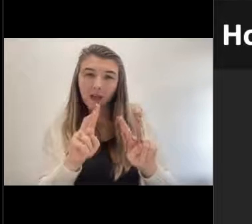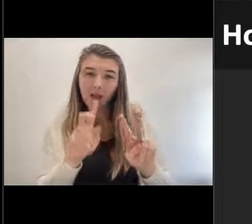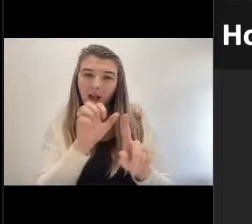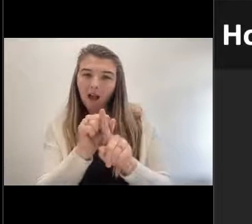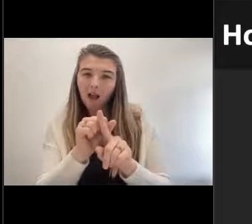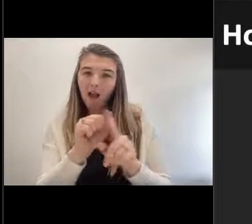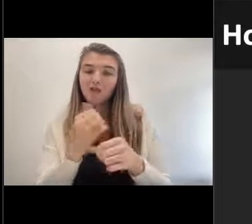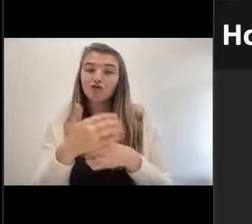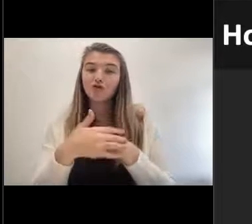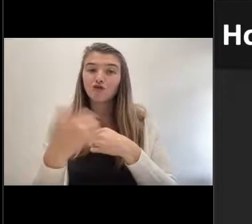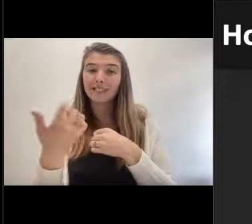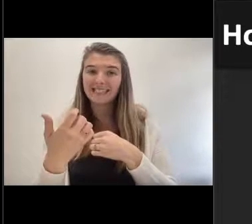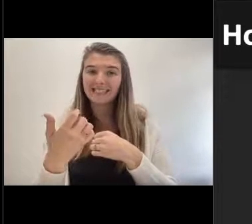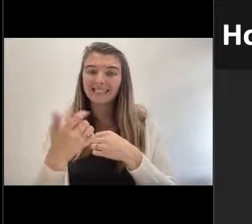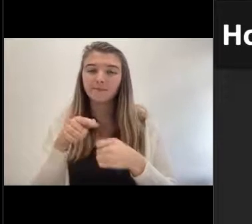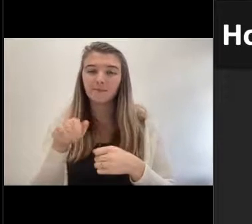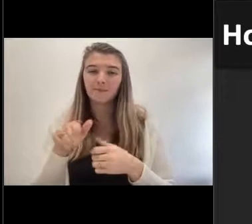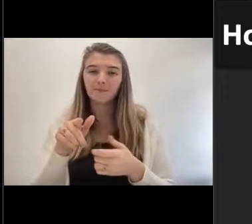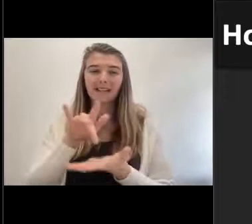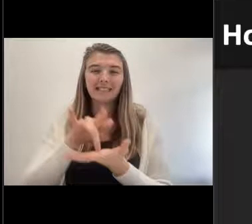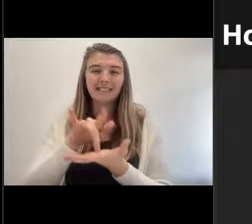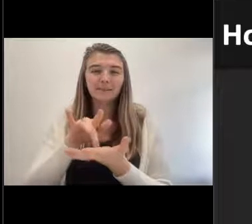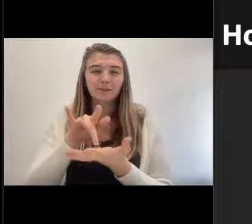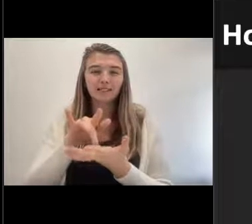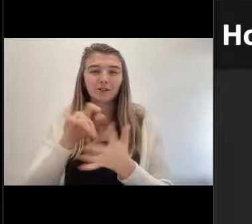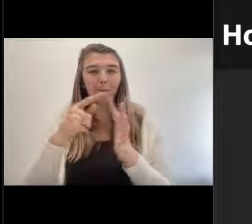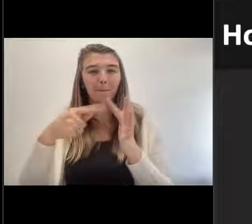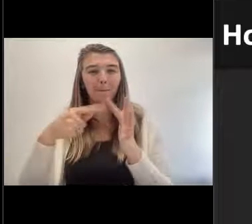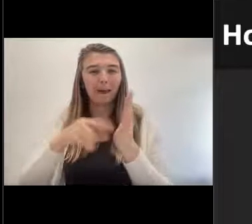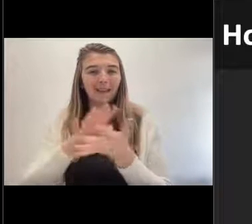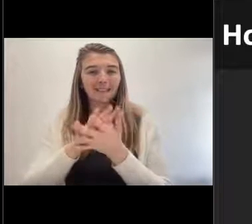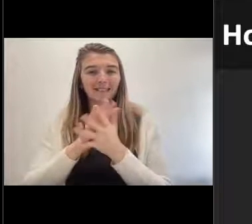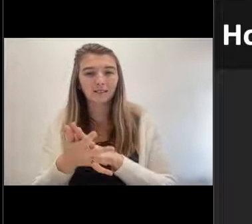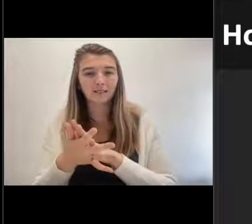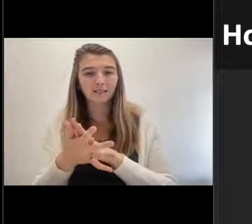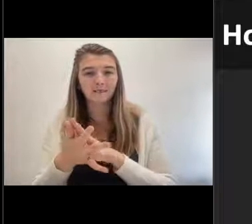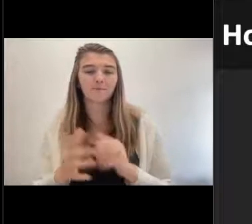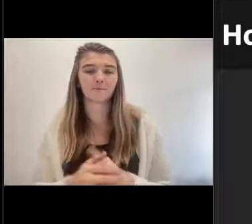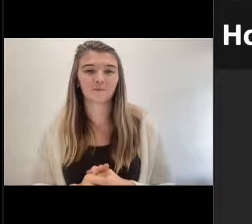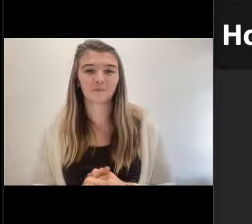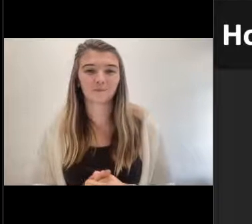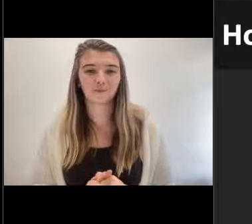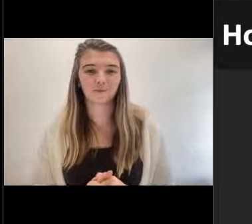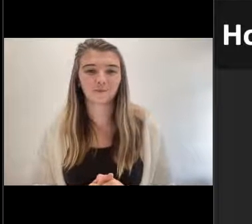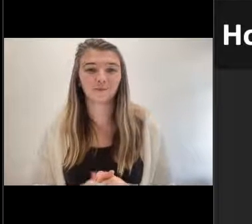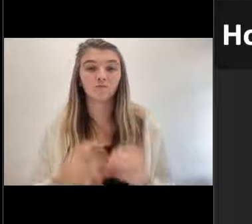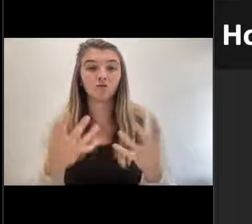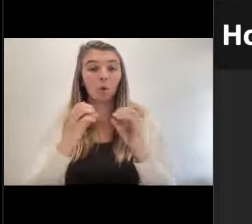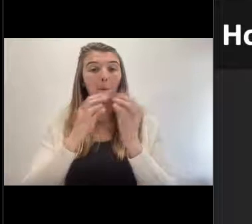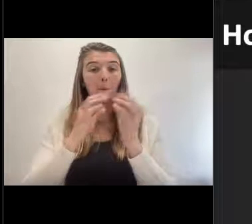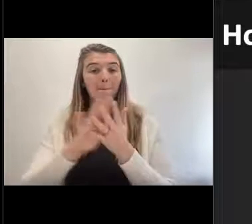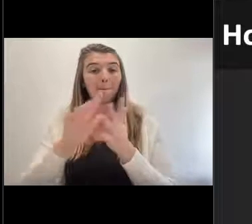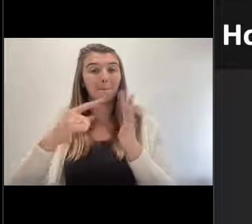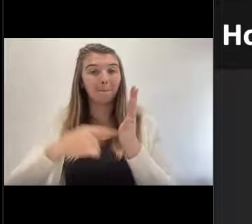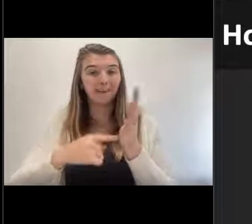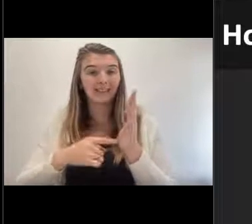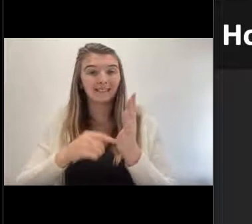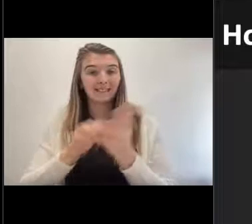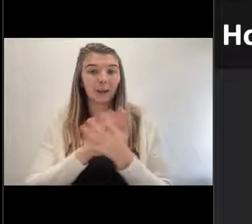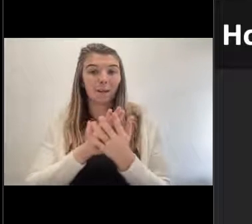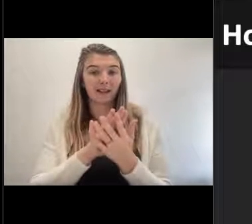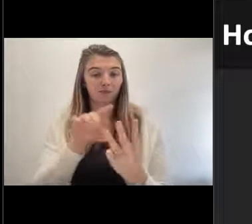of PET degradation with each of our bacteria. So Thioclava, Bacillus, Ideonella, and also our community. So when we incubate with